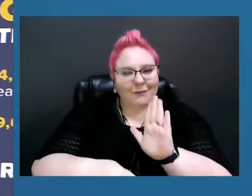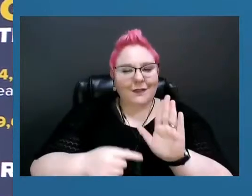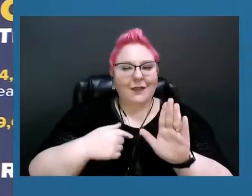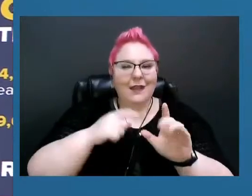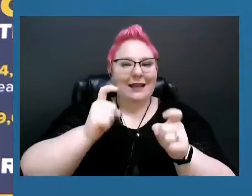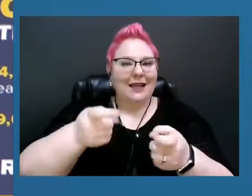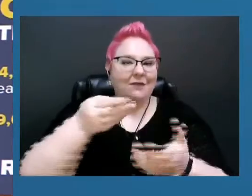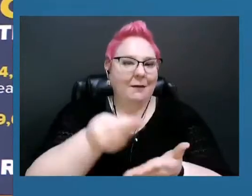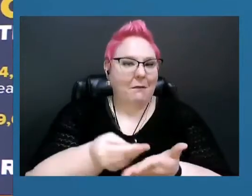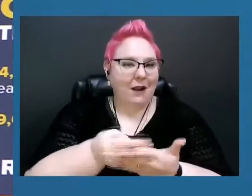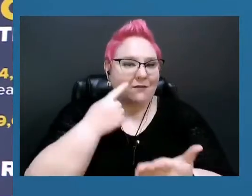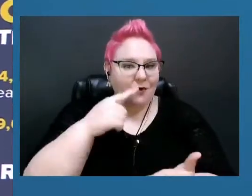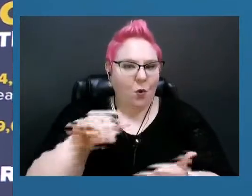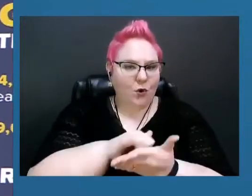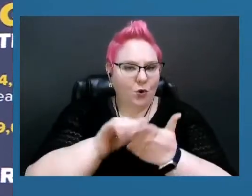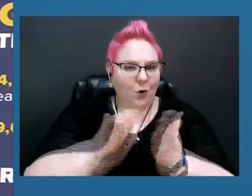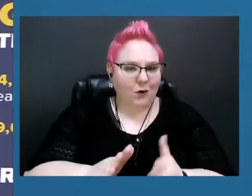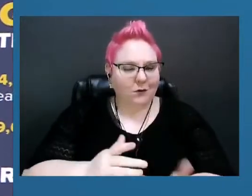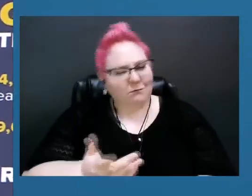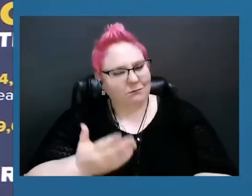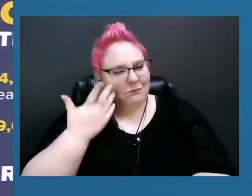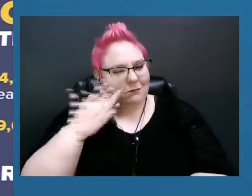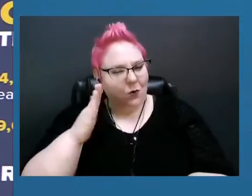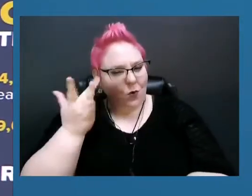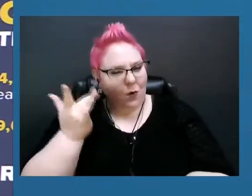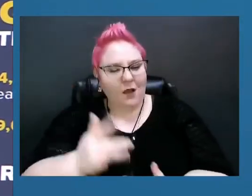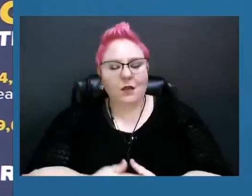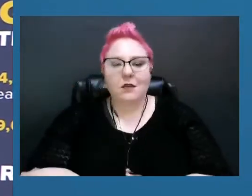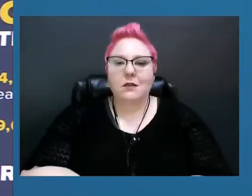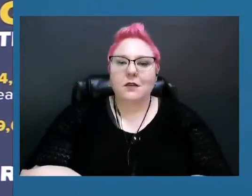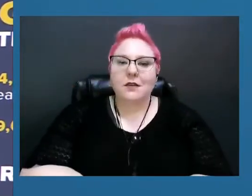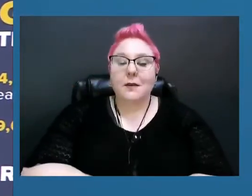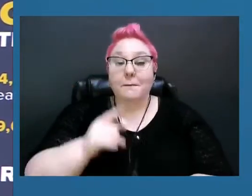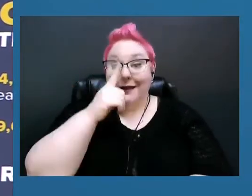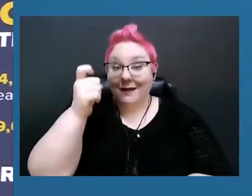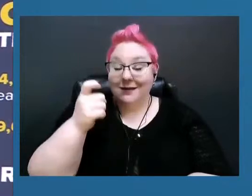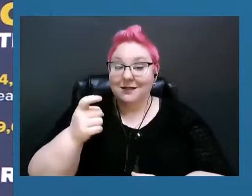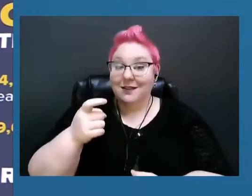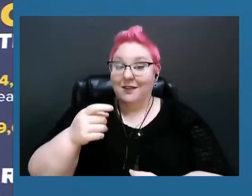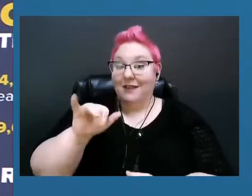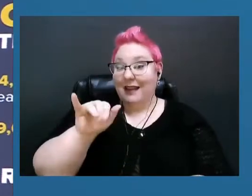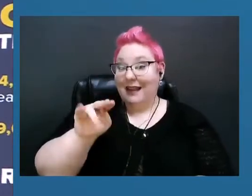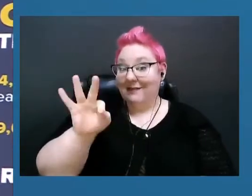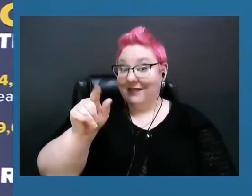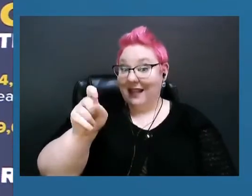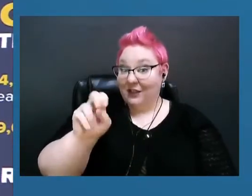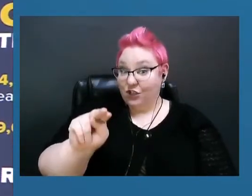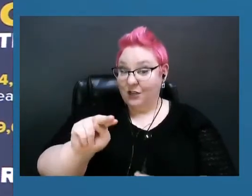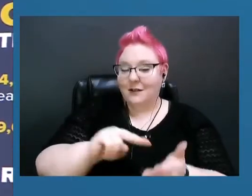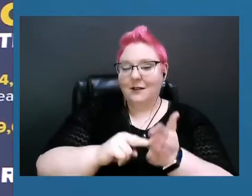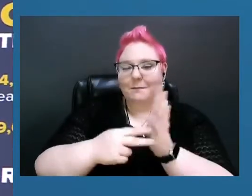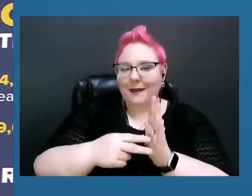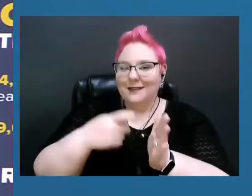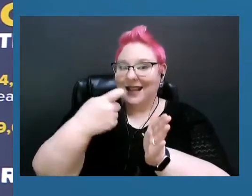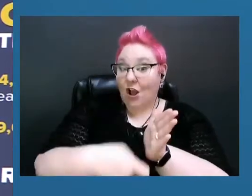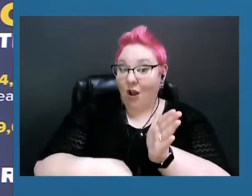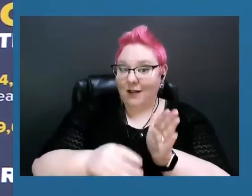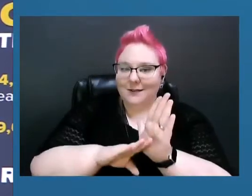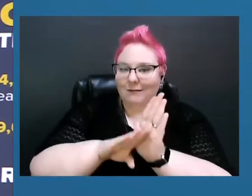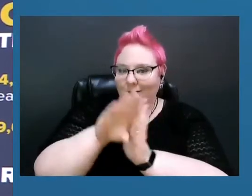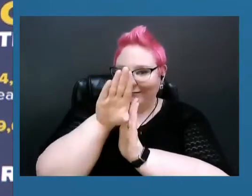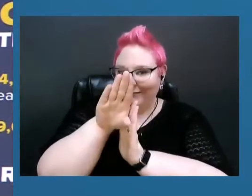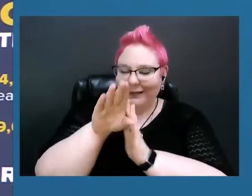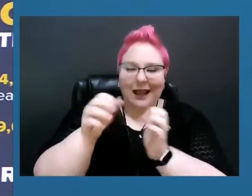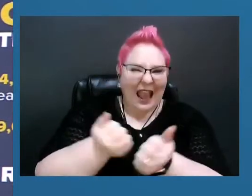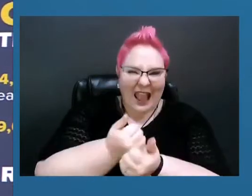to New Yorkers. You go figure that one out. Because of inflation, you paid more for everything. Am I telling you anything you don't know? Everything